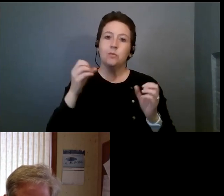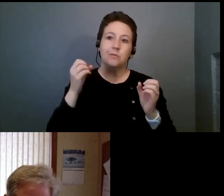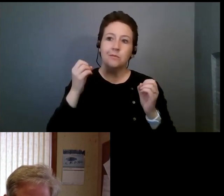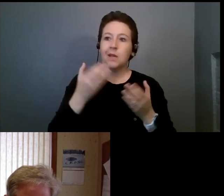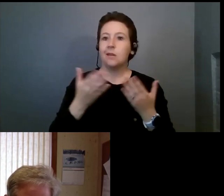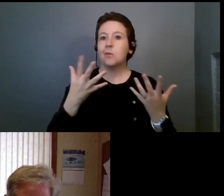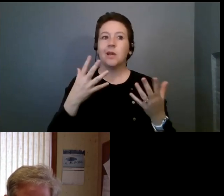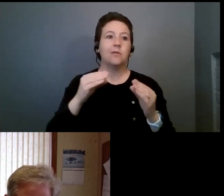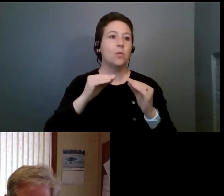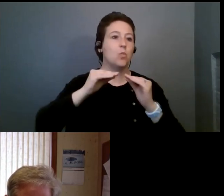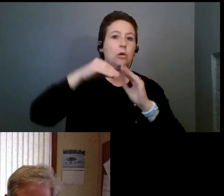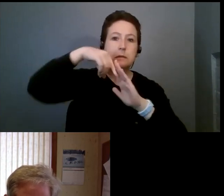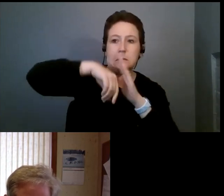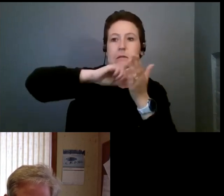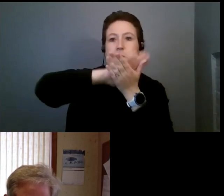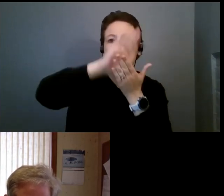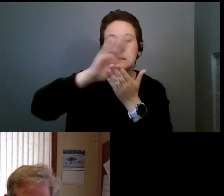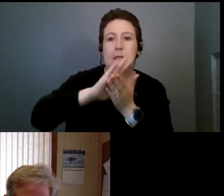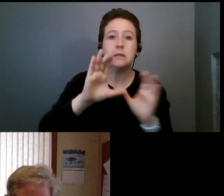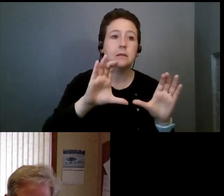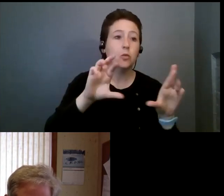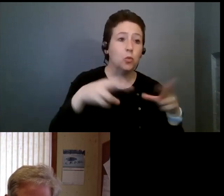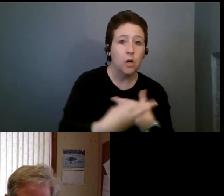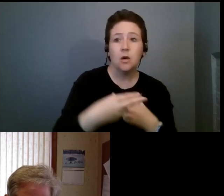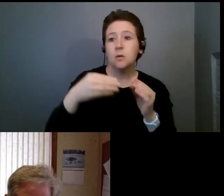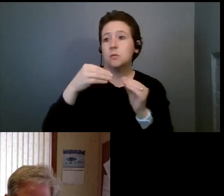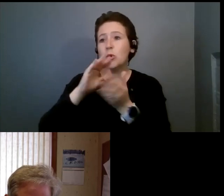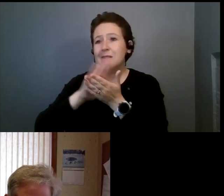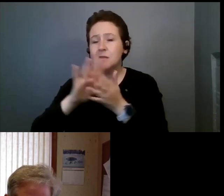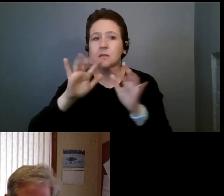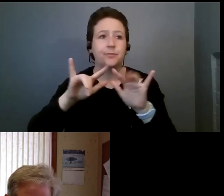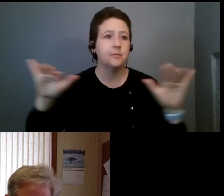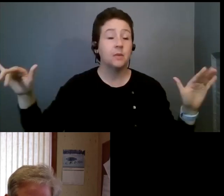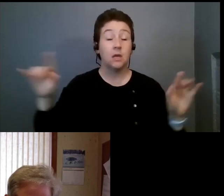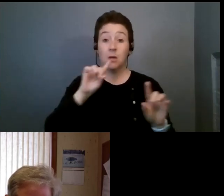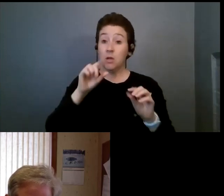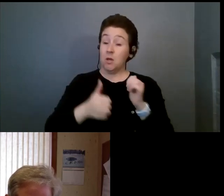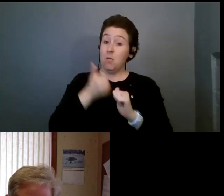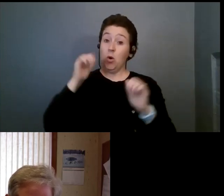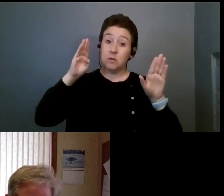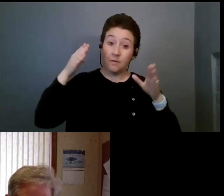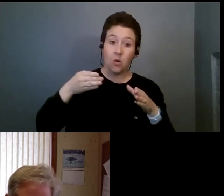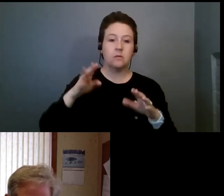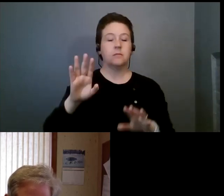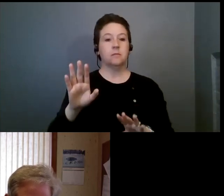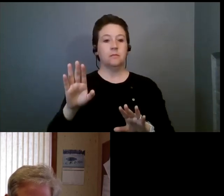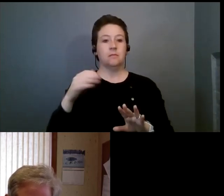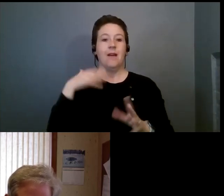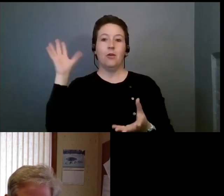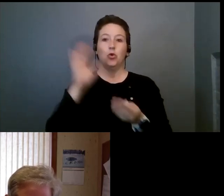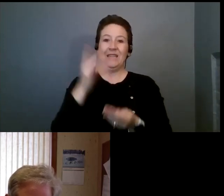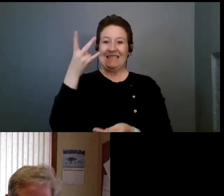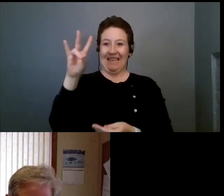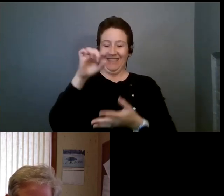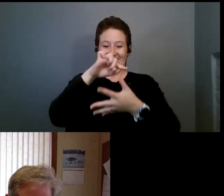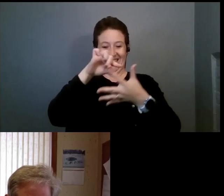cleaning of our classrooms and the spaces that we have, but mostly we're focused. But the big emphasis, I have 17 things in front of me